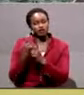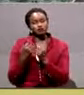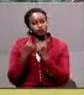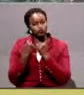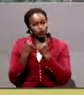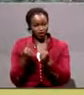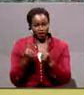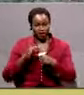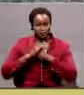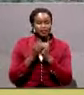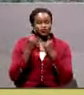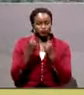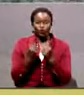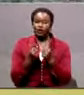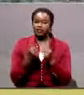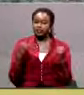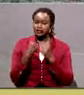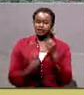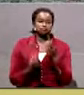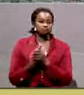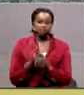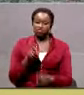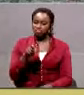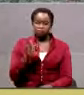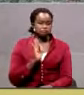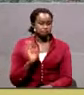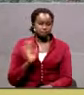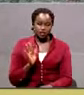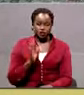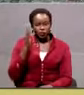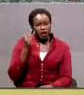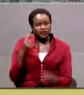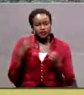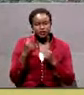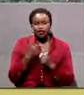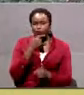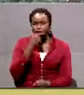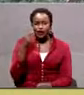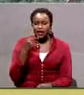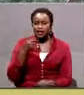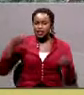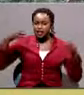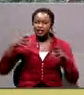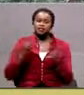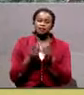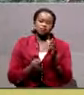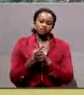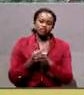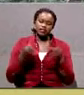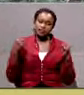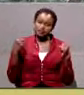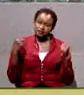to late blight, which is a major disease in Uganda, causing a lot of losses.